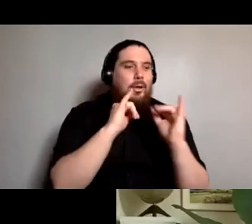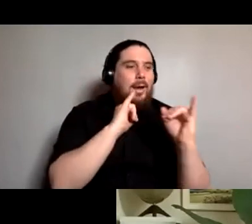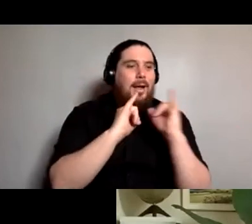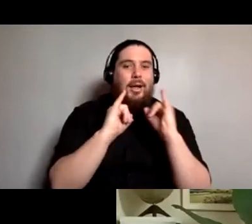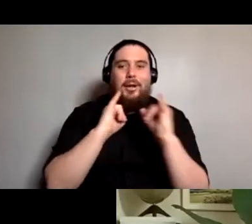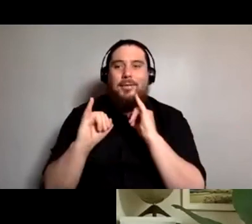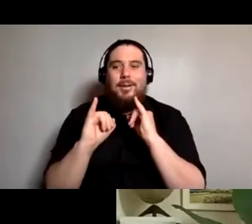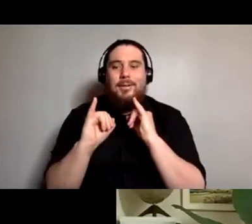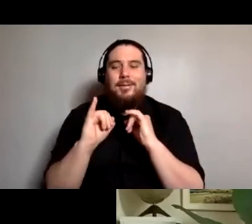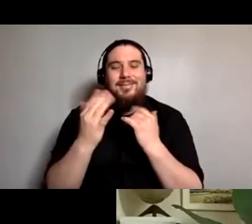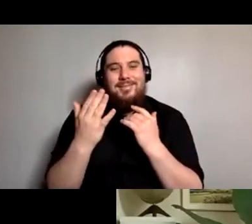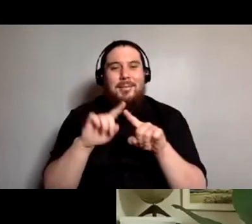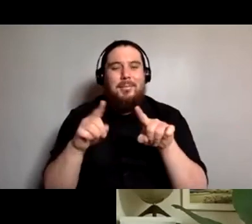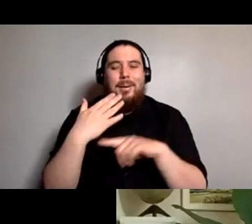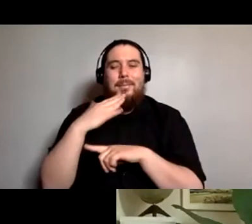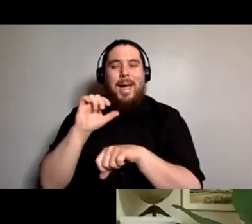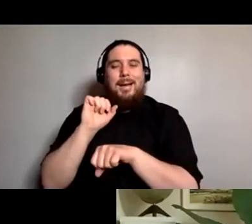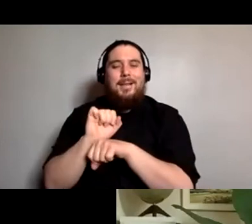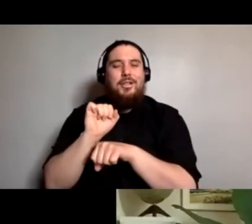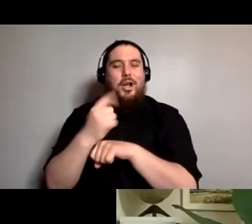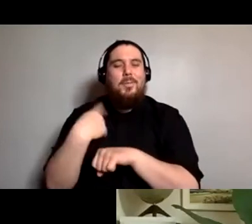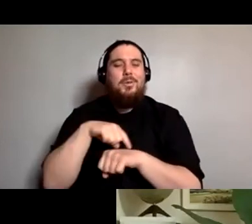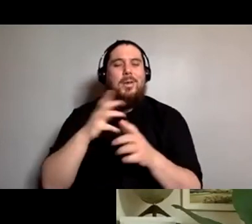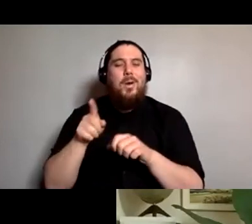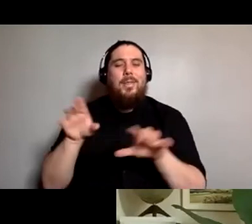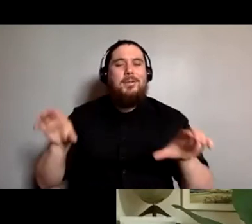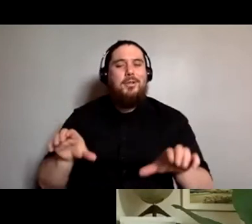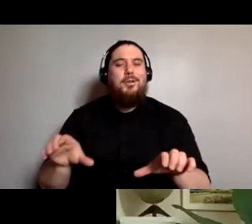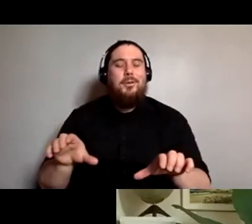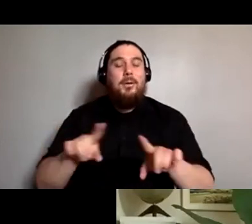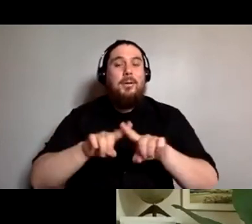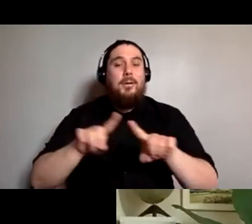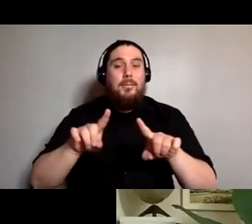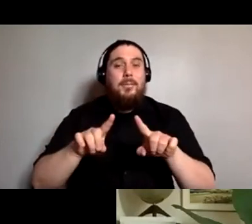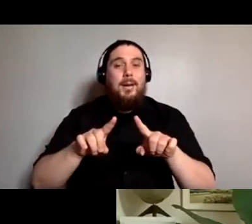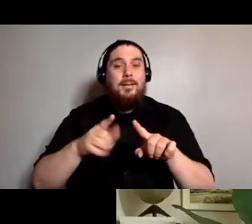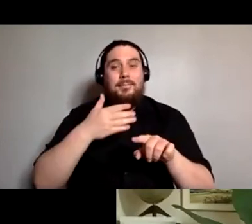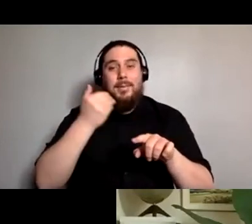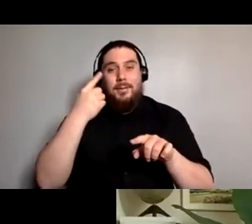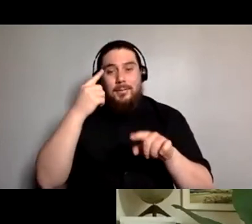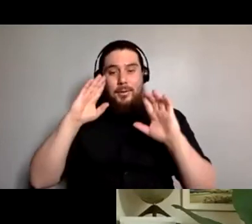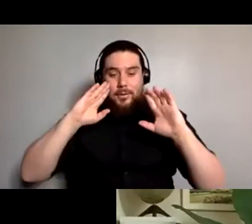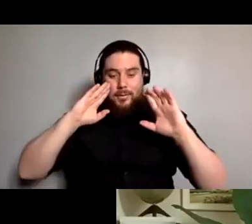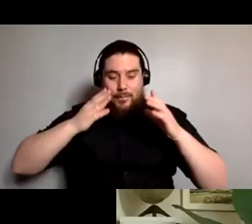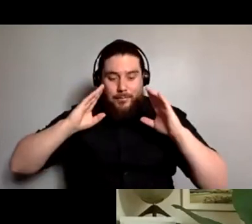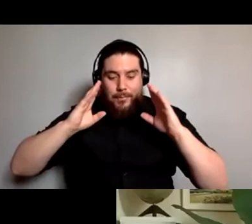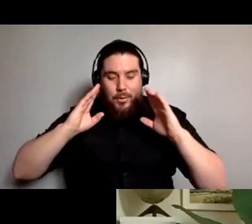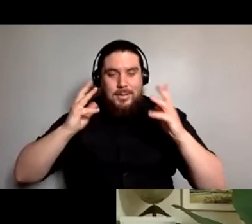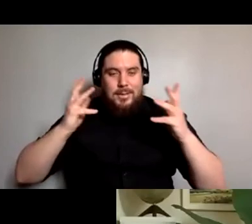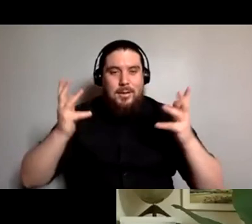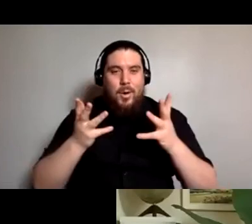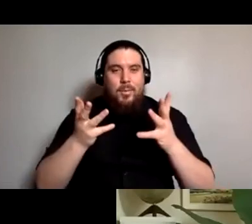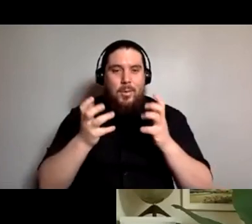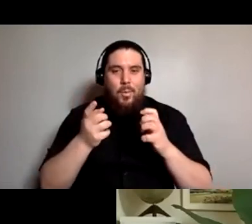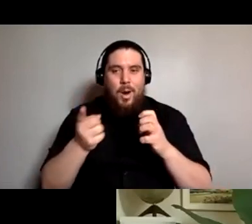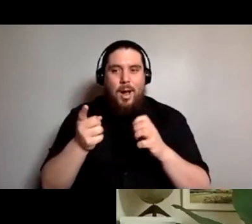good at the jobs that we need them to do. Mm-hmm. And so actually focusing on what we require the candidate to do and